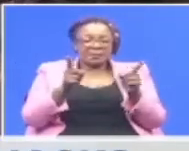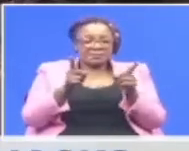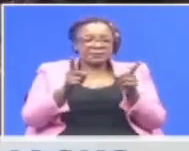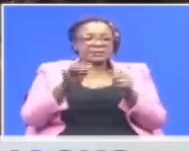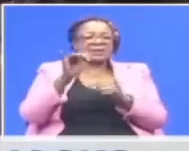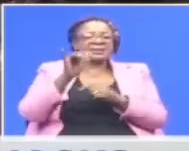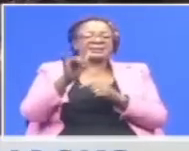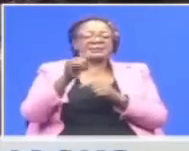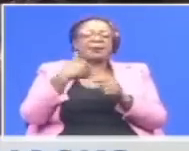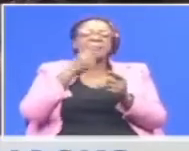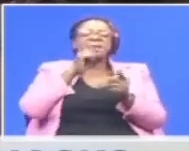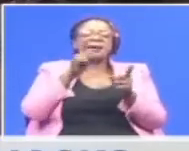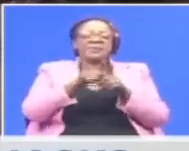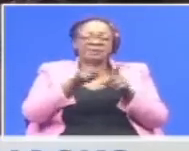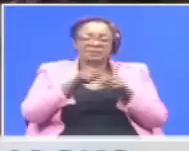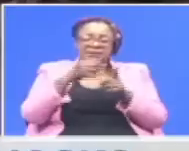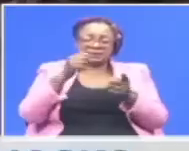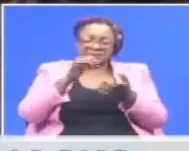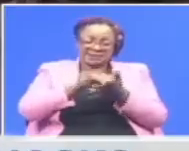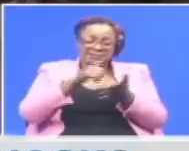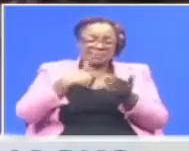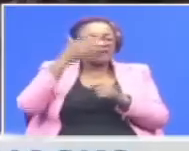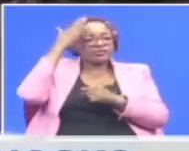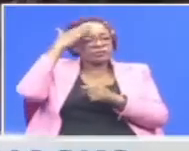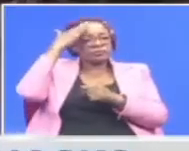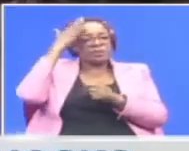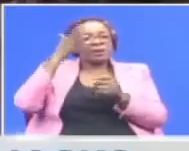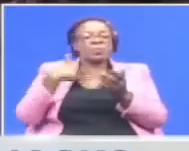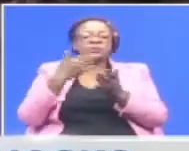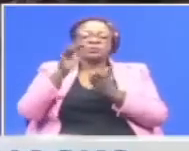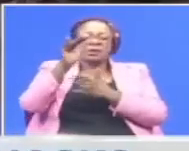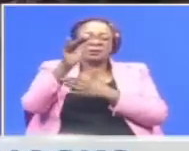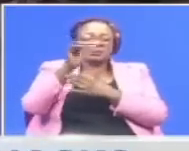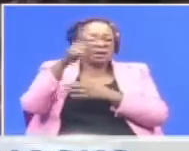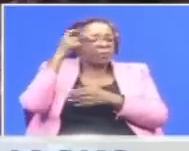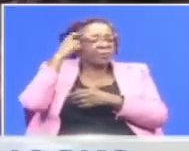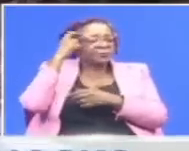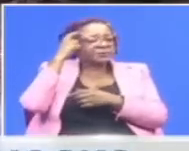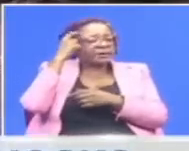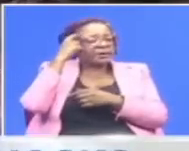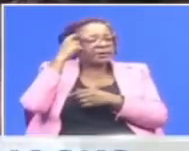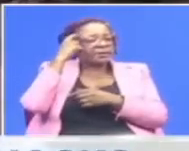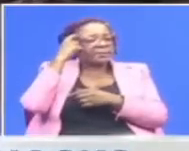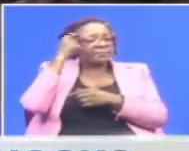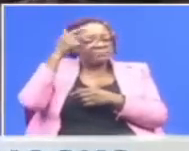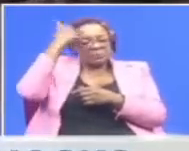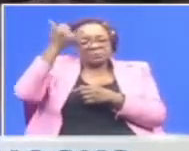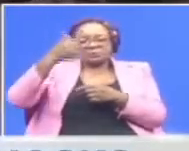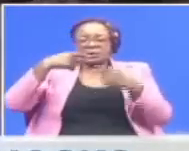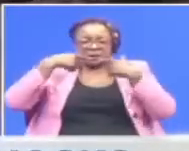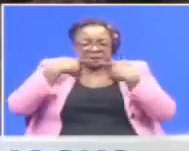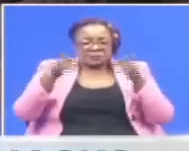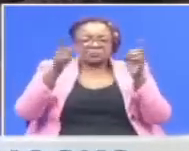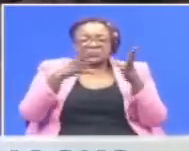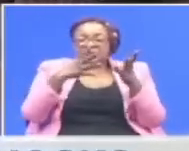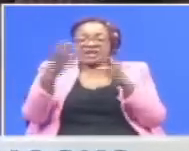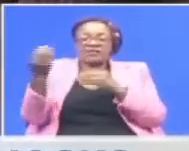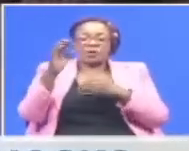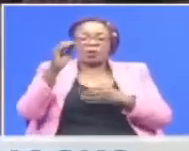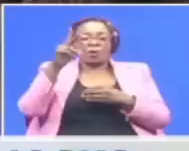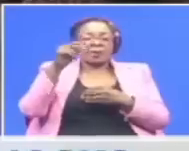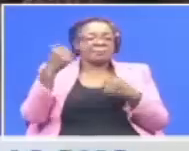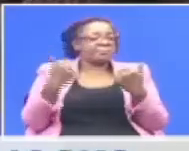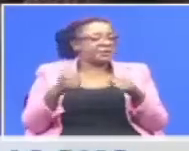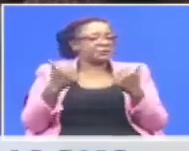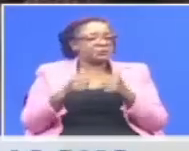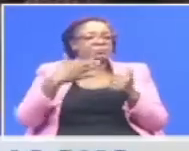I have known. And I want to ask that he reconsiders whether, because they have not announced they're leaving One Kenya Alliance,